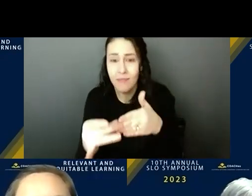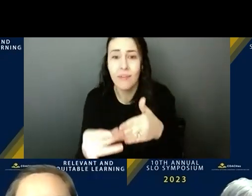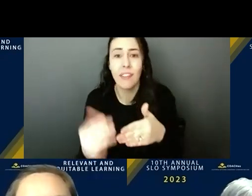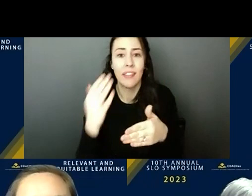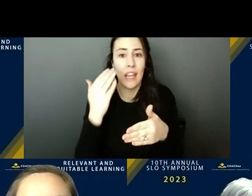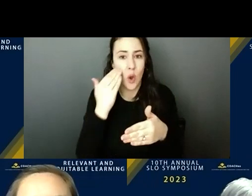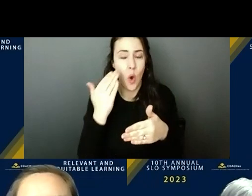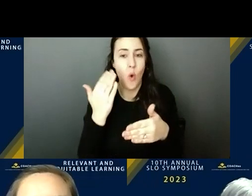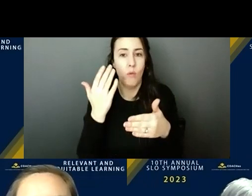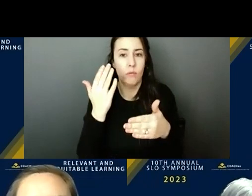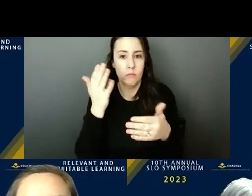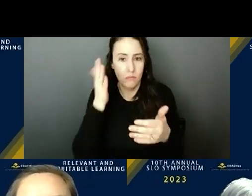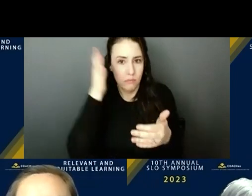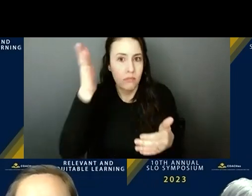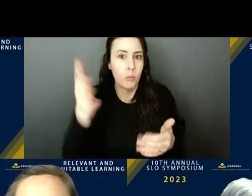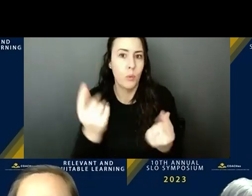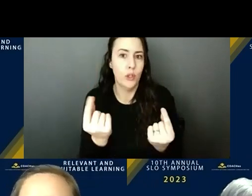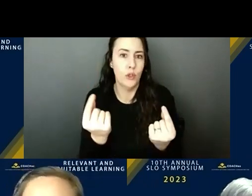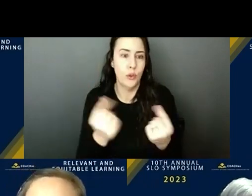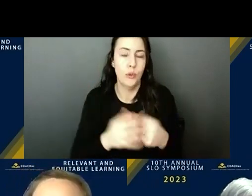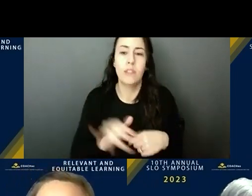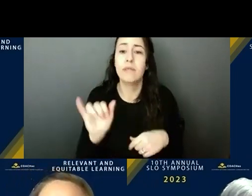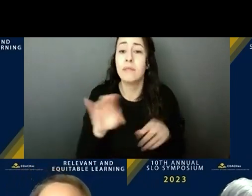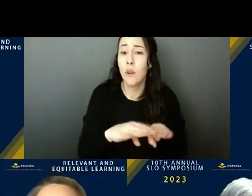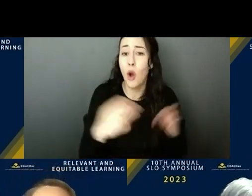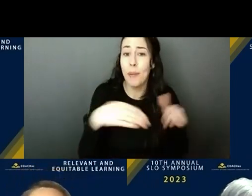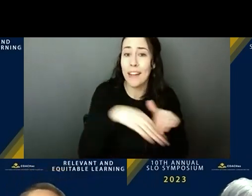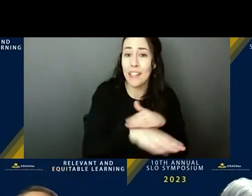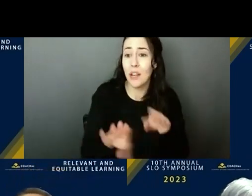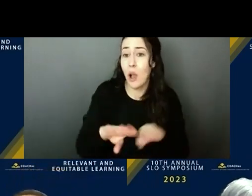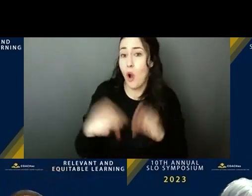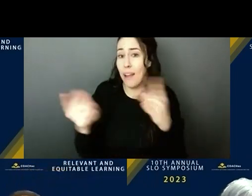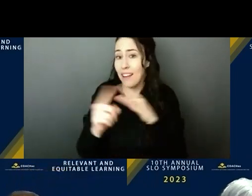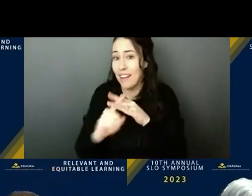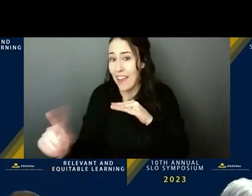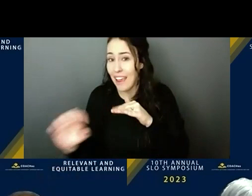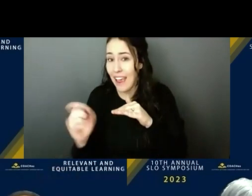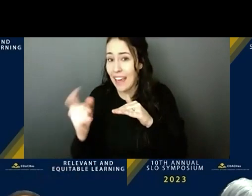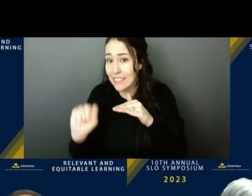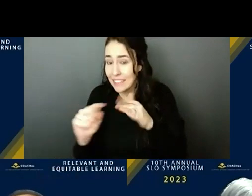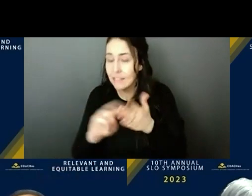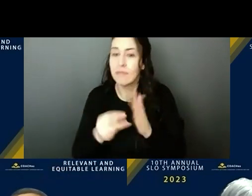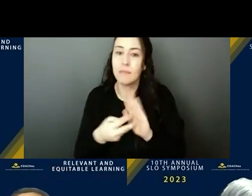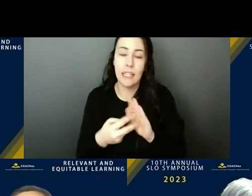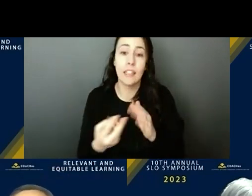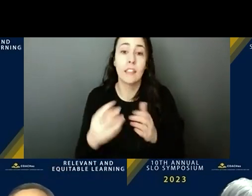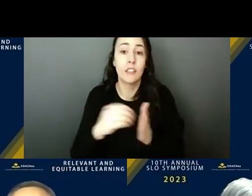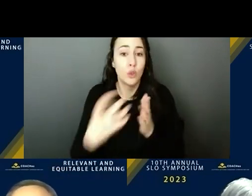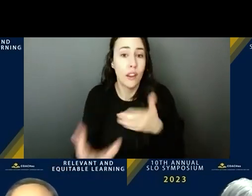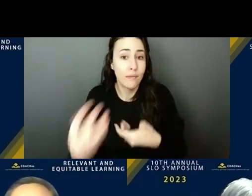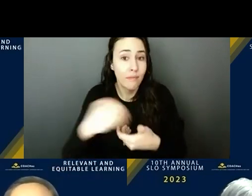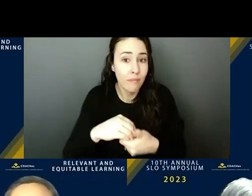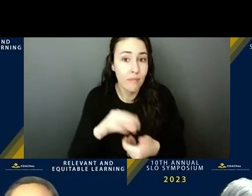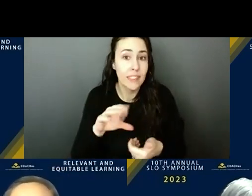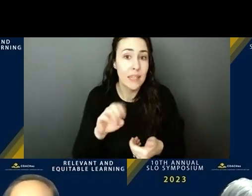as similar to open entry, open exit, in that as students engage in their CBE program, it allows them the flexibility